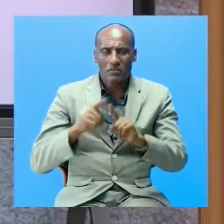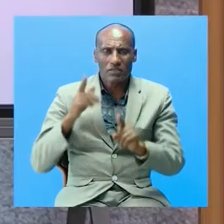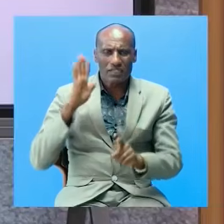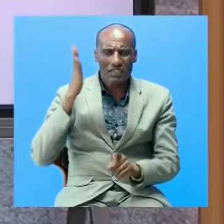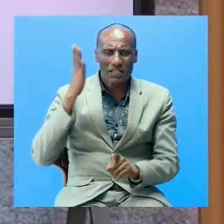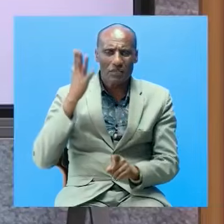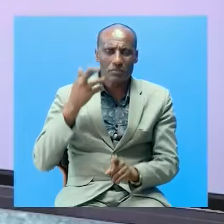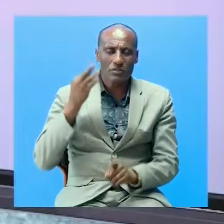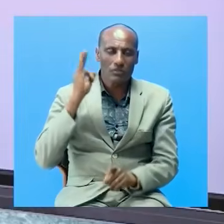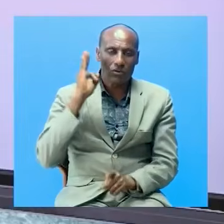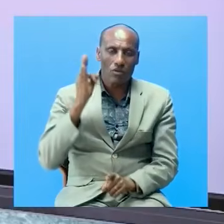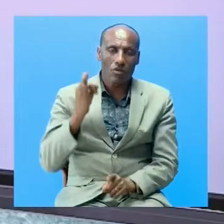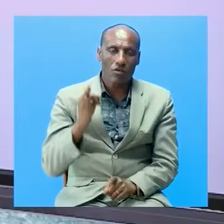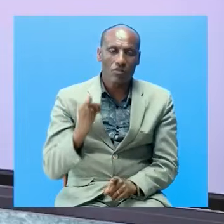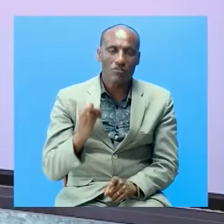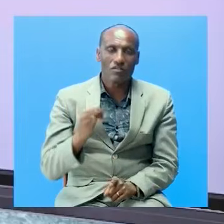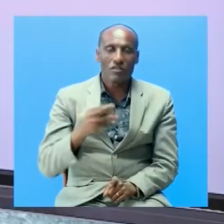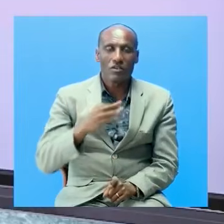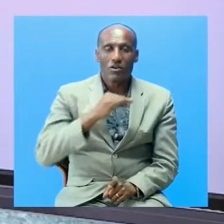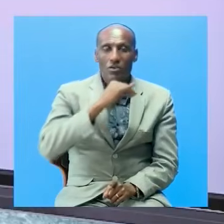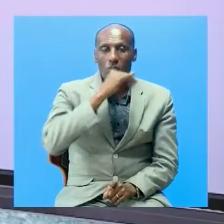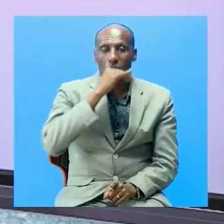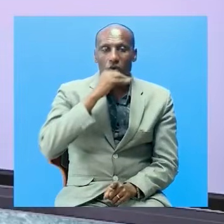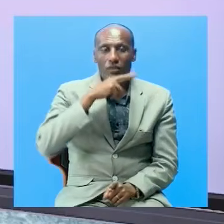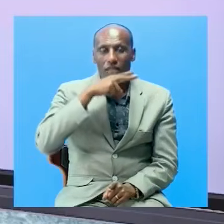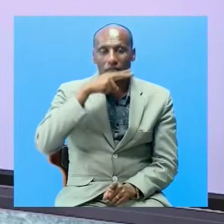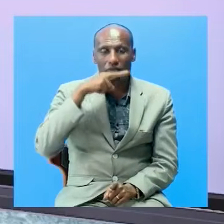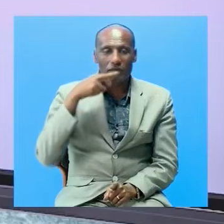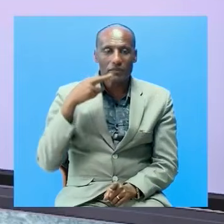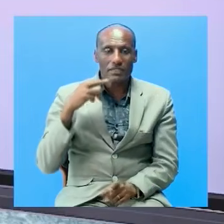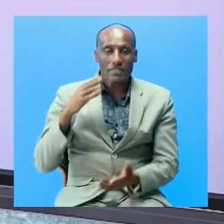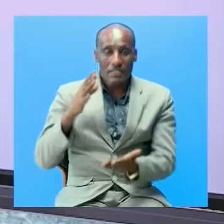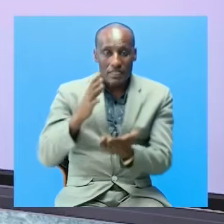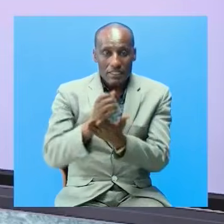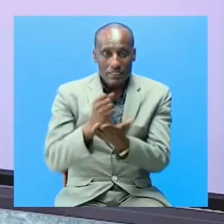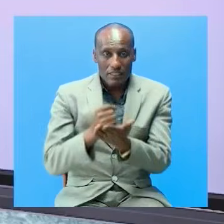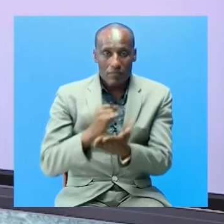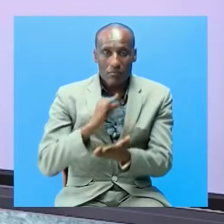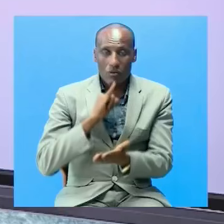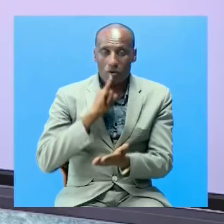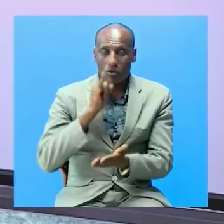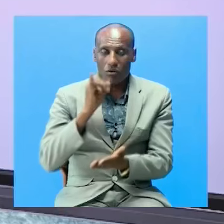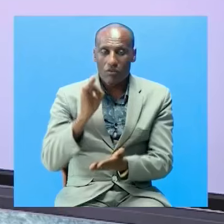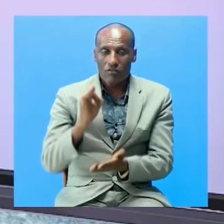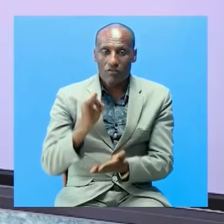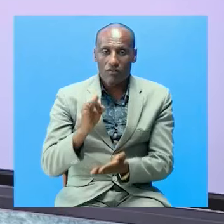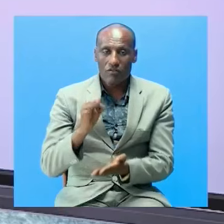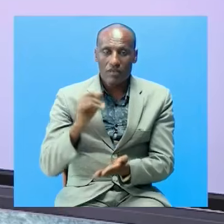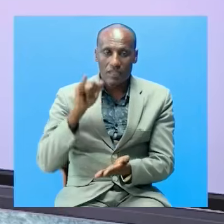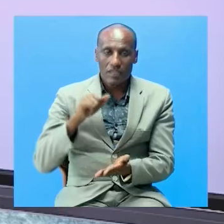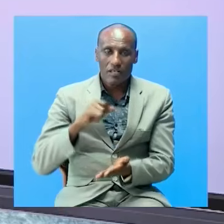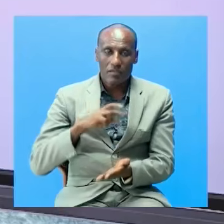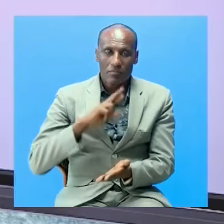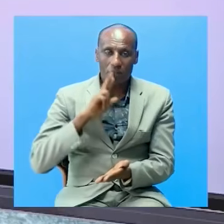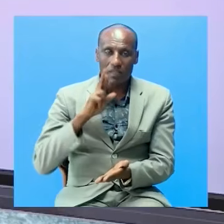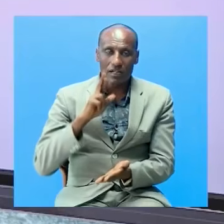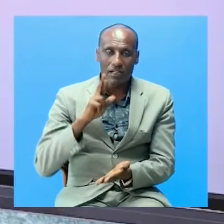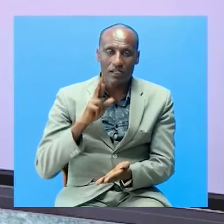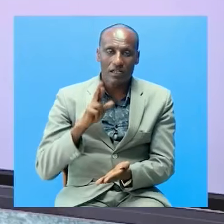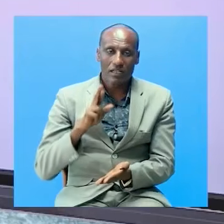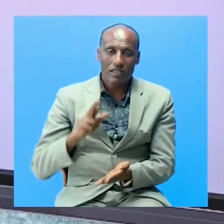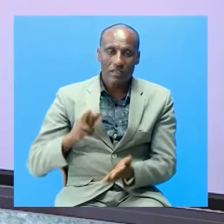Modal verbs. There are different types of modal verbs. Yes? Yes, to tell